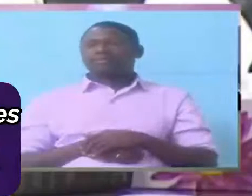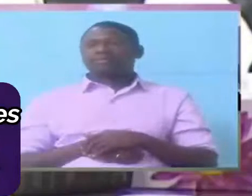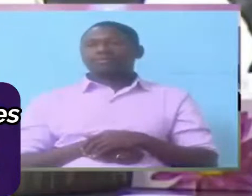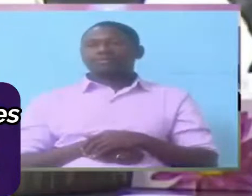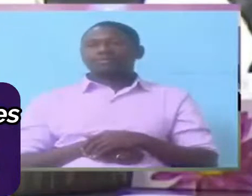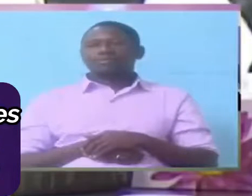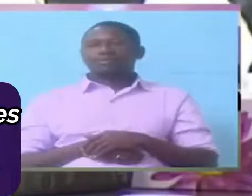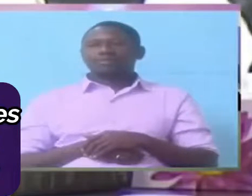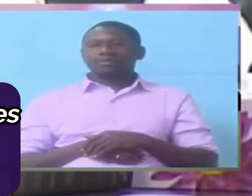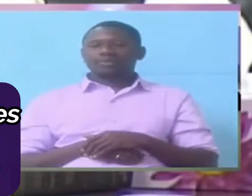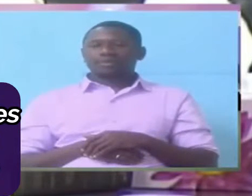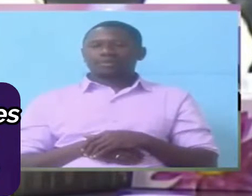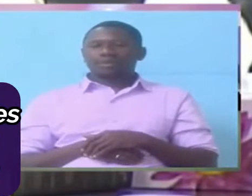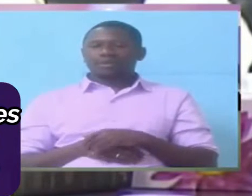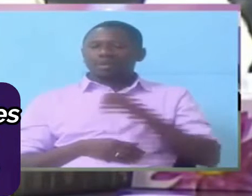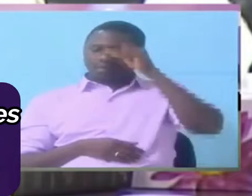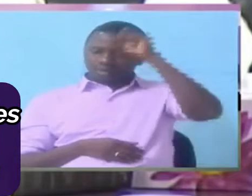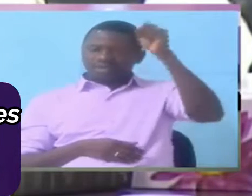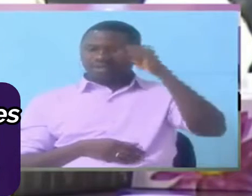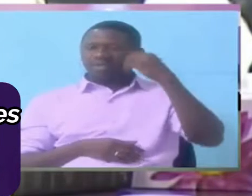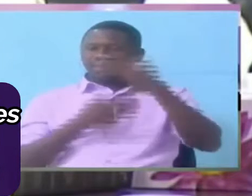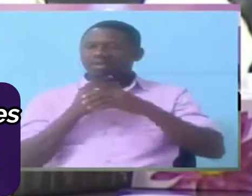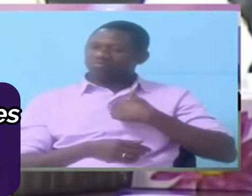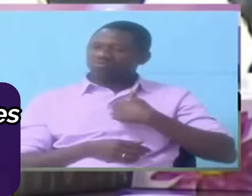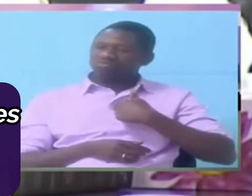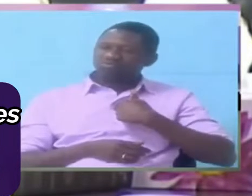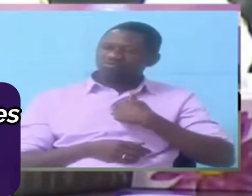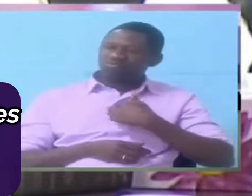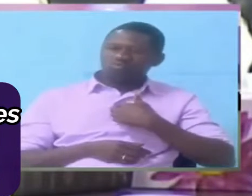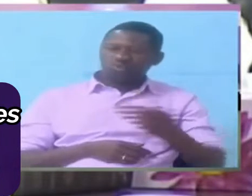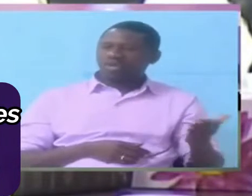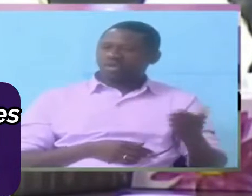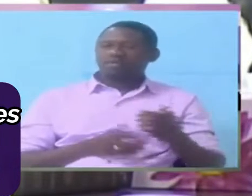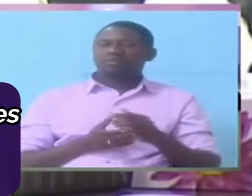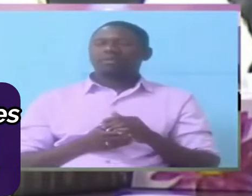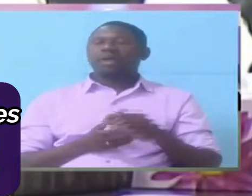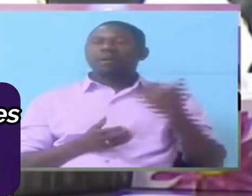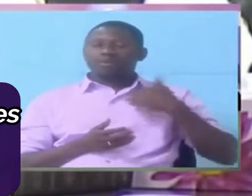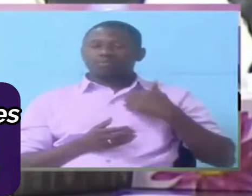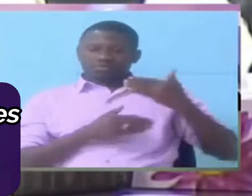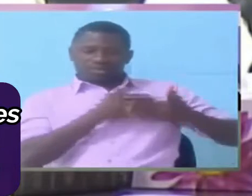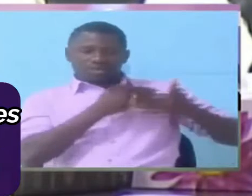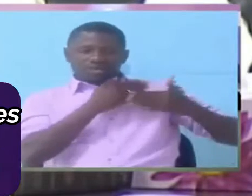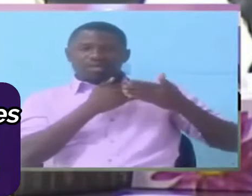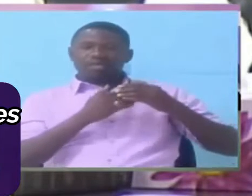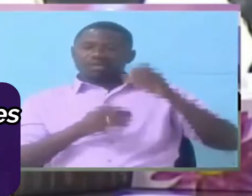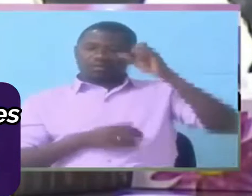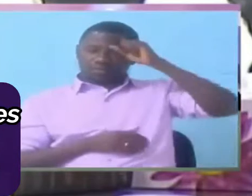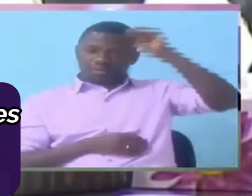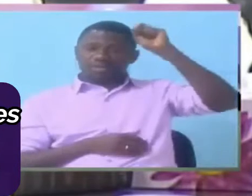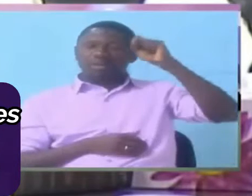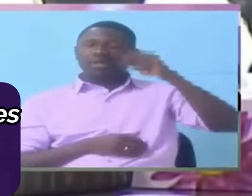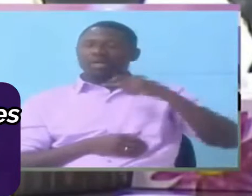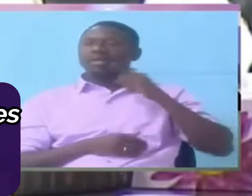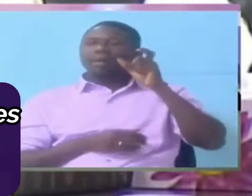man sabuka joya. The president is never wicked. Min be man sadala wolle ka joya. Those surrounding the